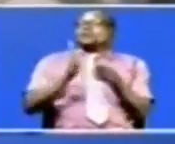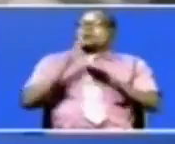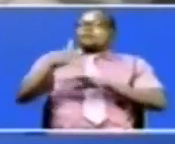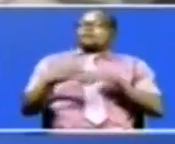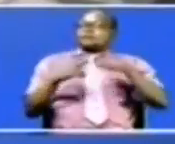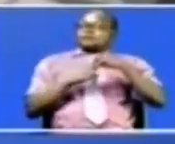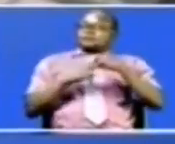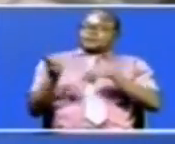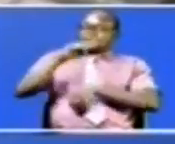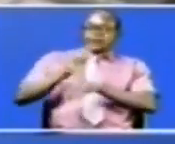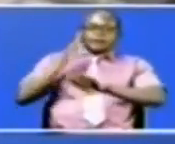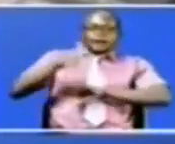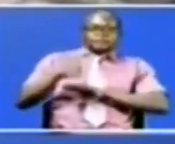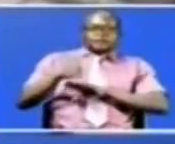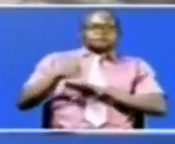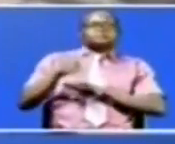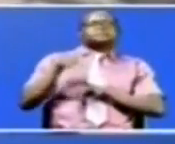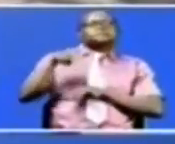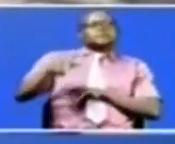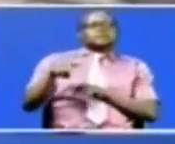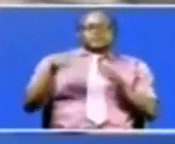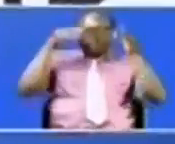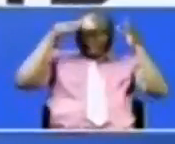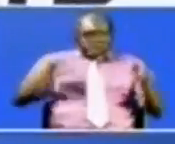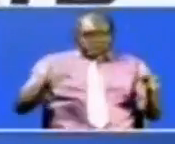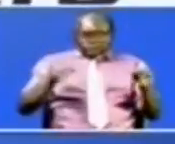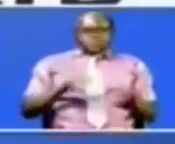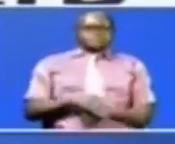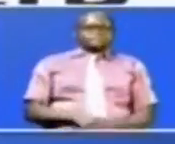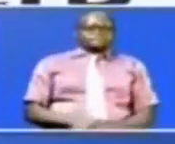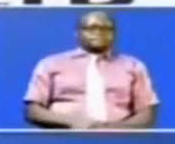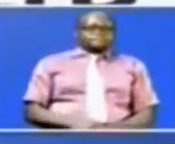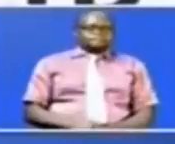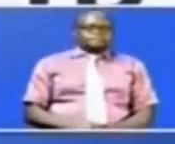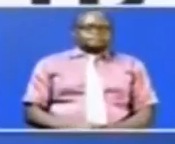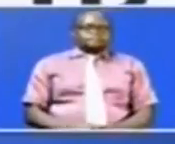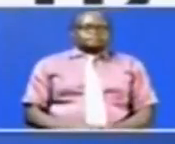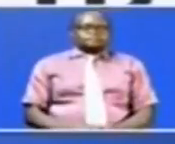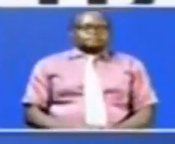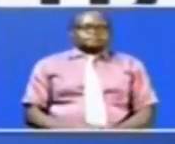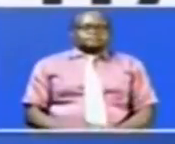seven-day period following the placement of the company under administration.